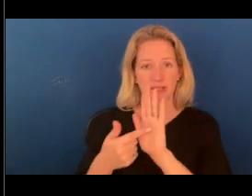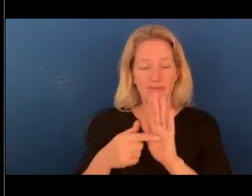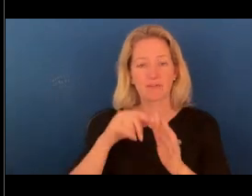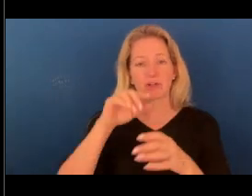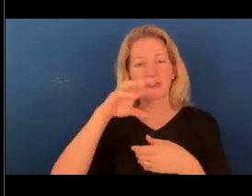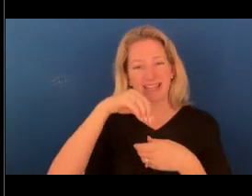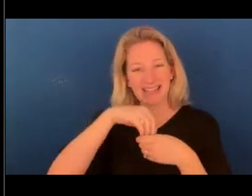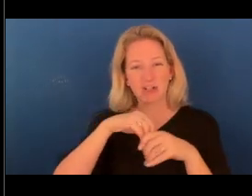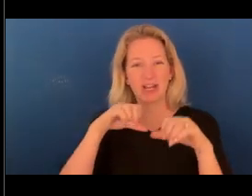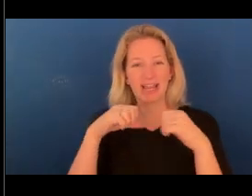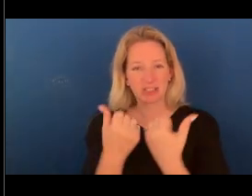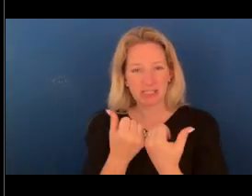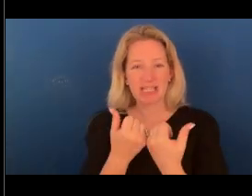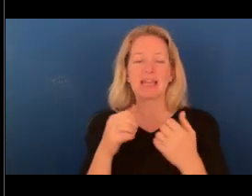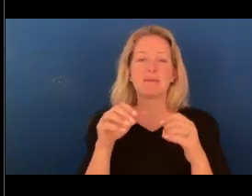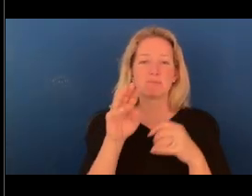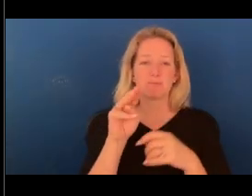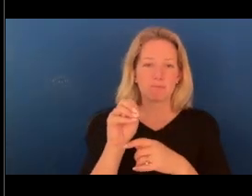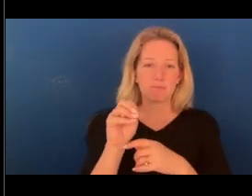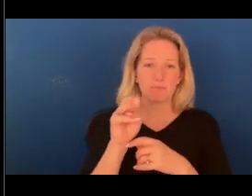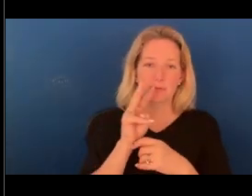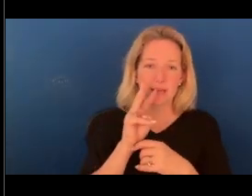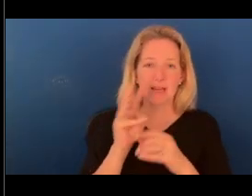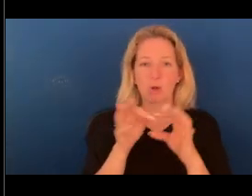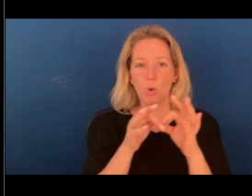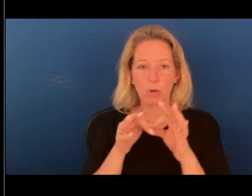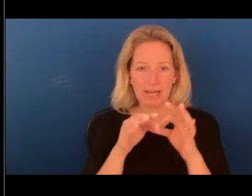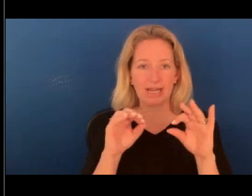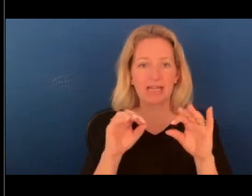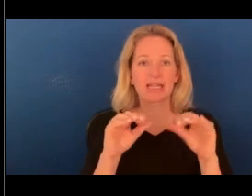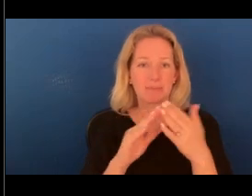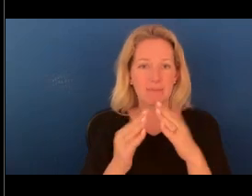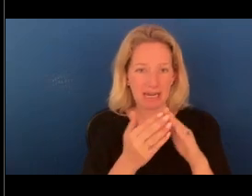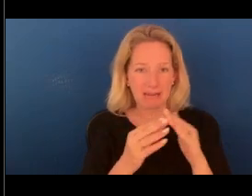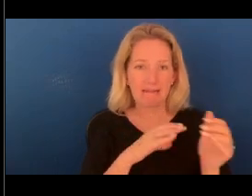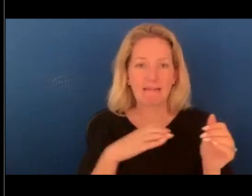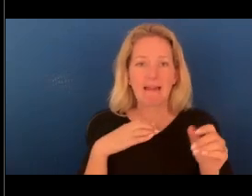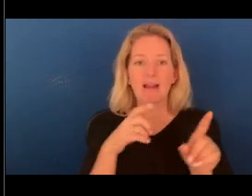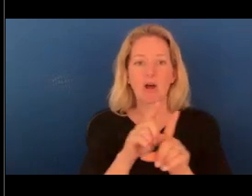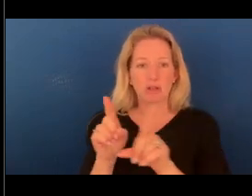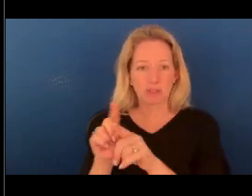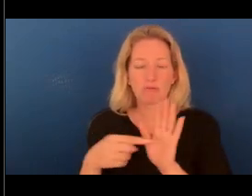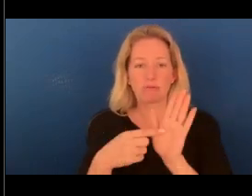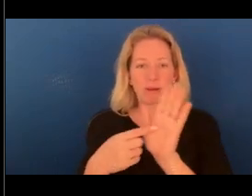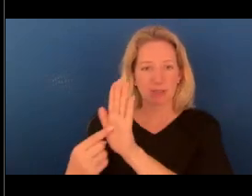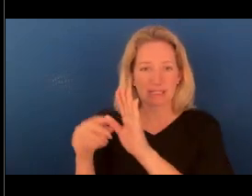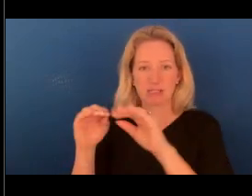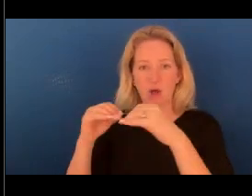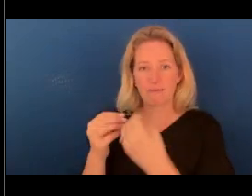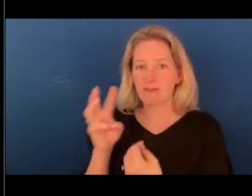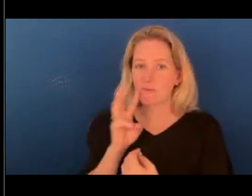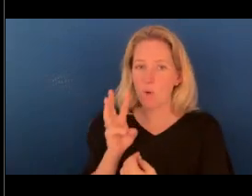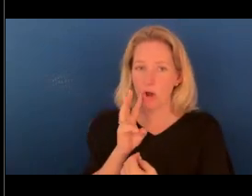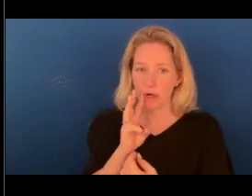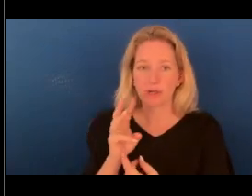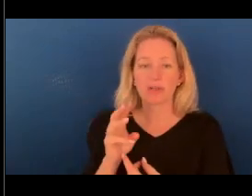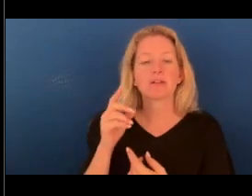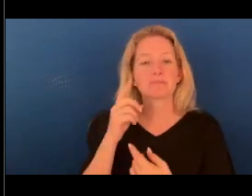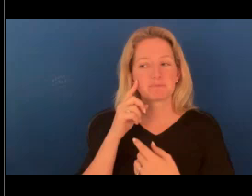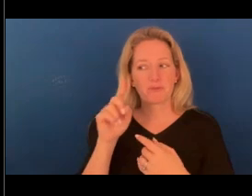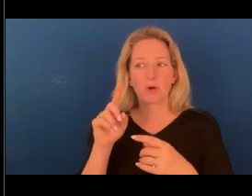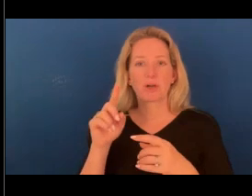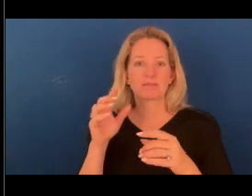Marine Debris Coordinating Committee and represents the Office of Water on the U.S. Government Nanoplastics Interest Group. He also leads